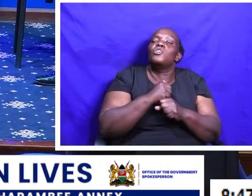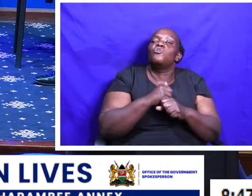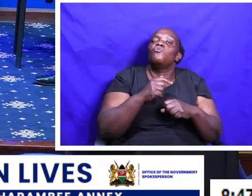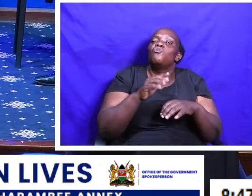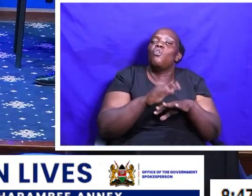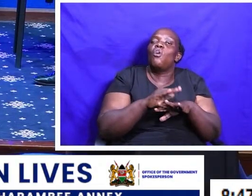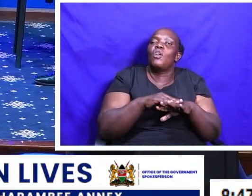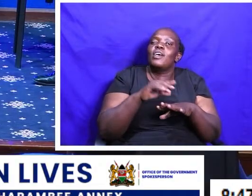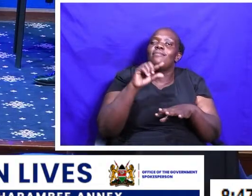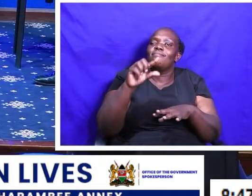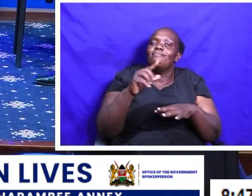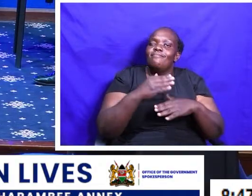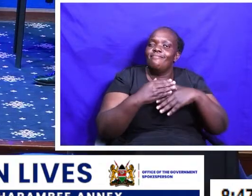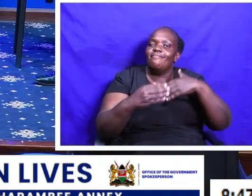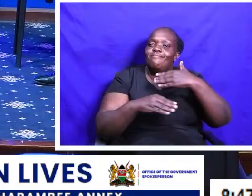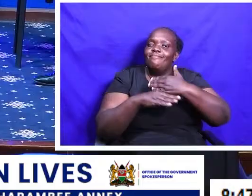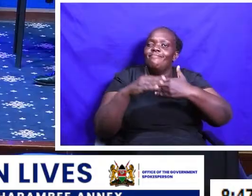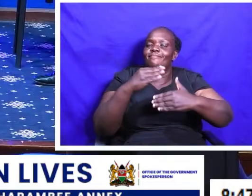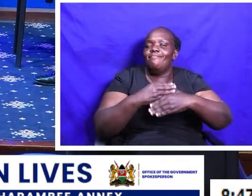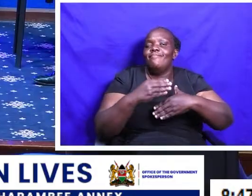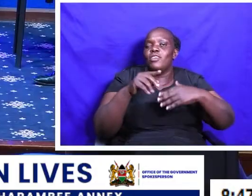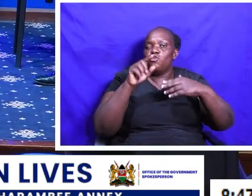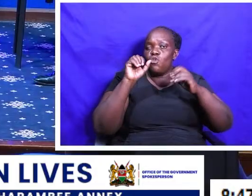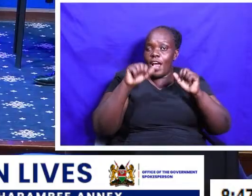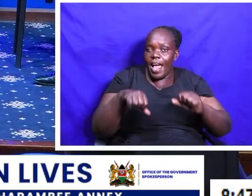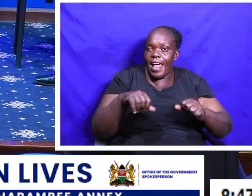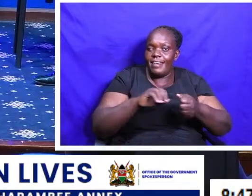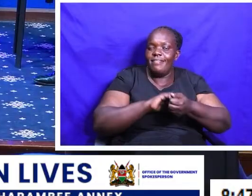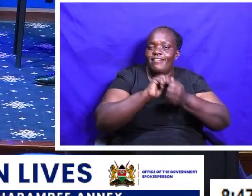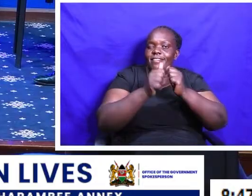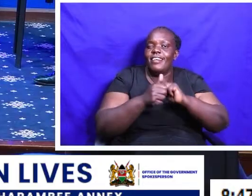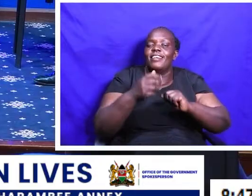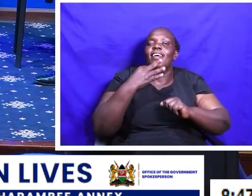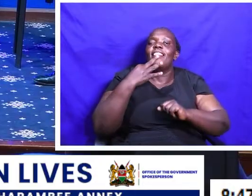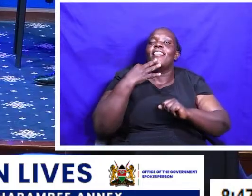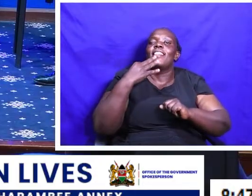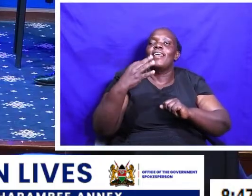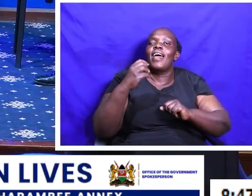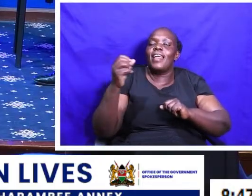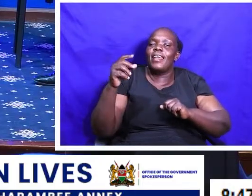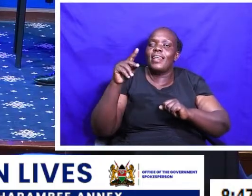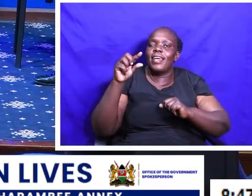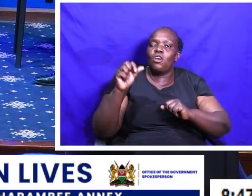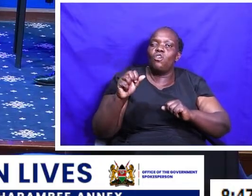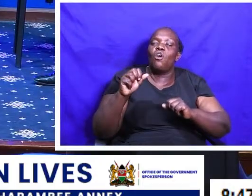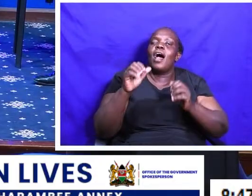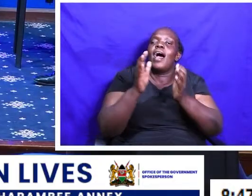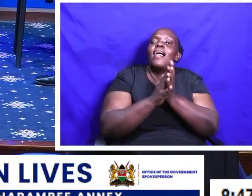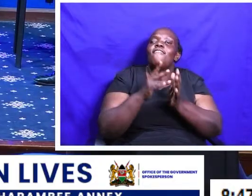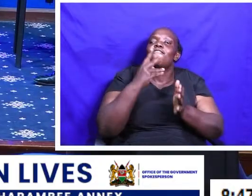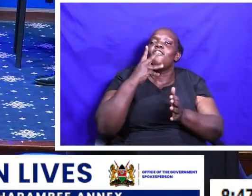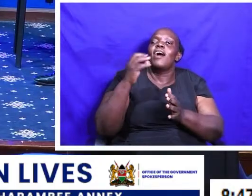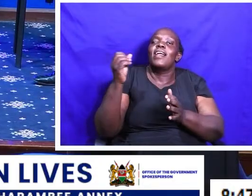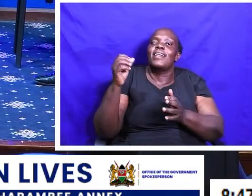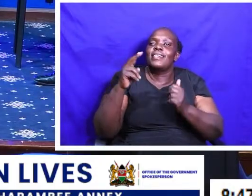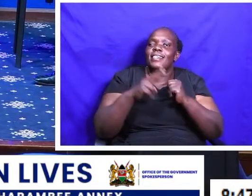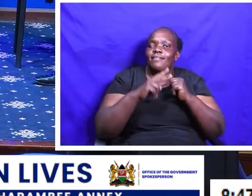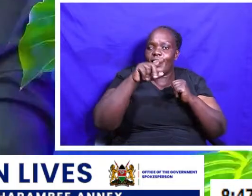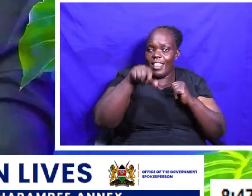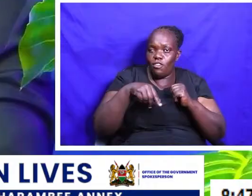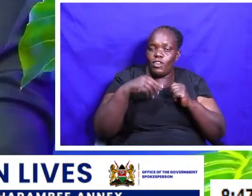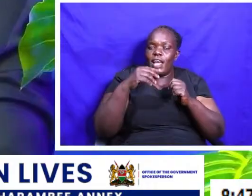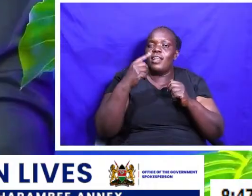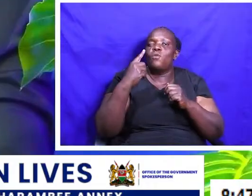worked on small-scale structures that you can recycle at least 300 kilos and 400 kilos with